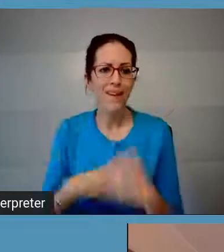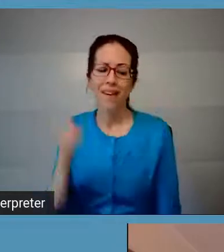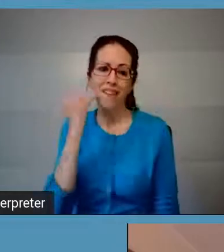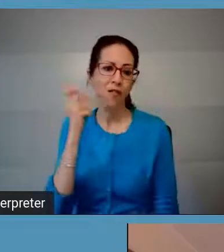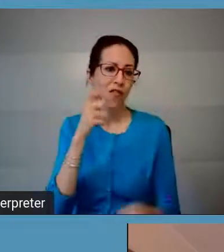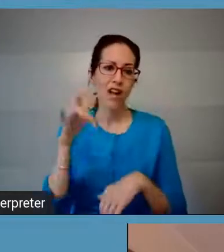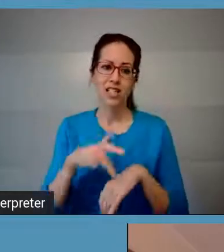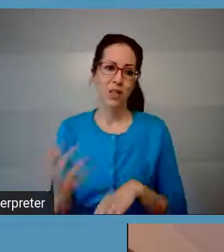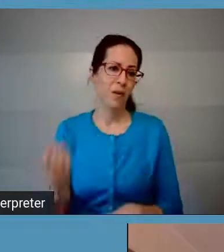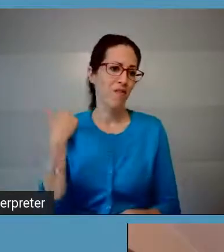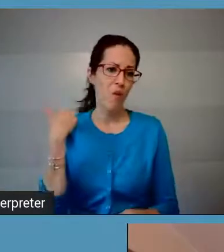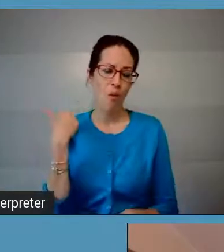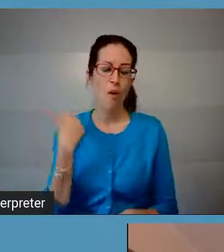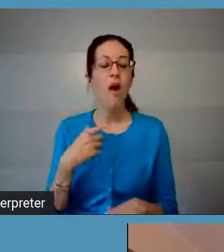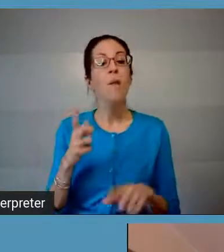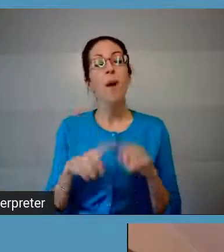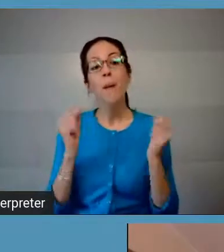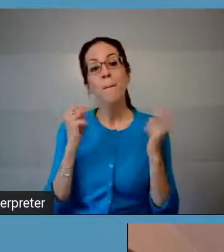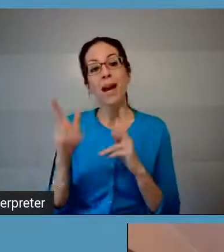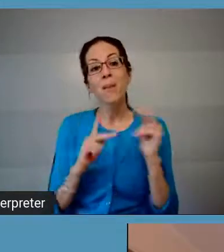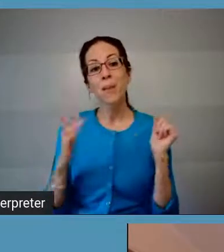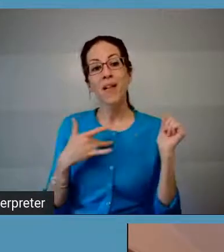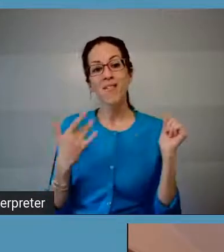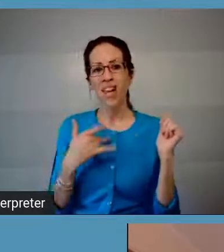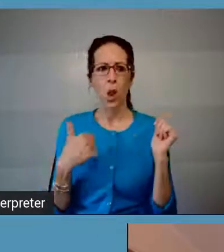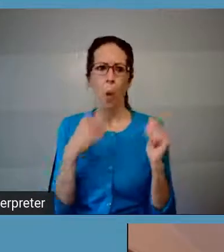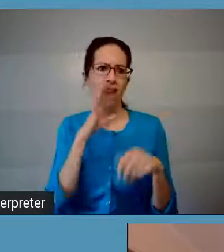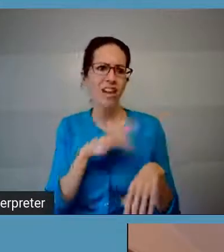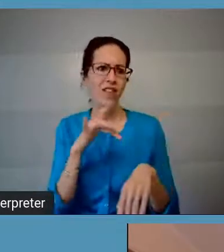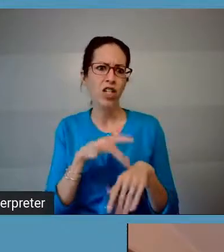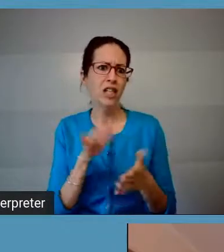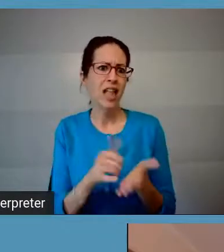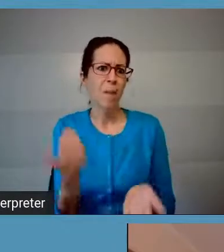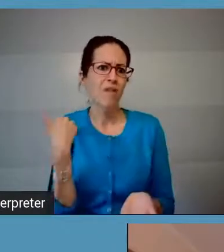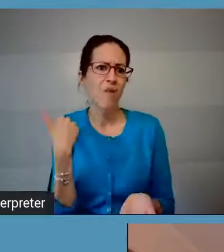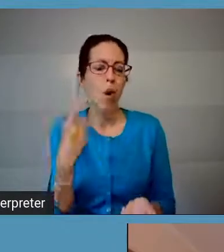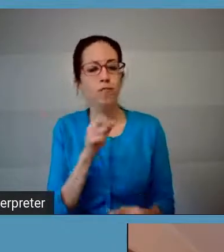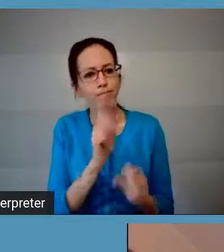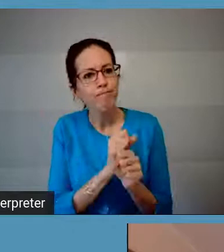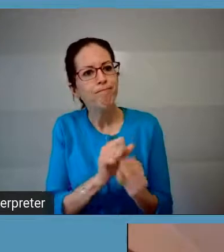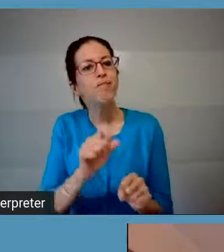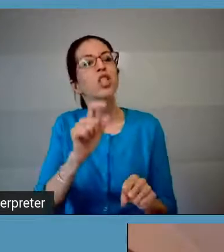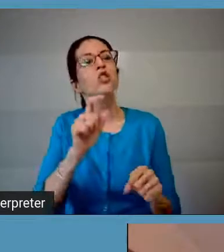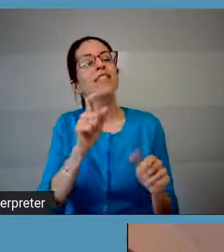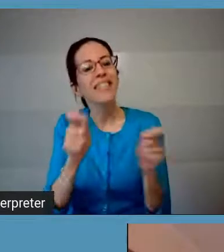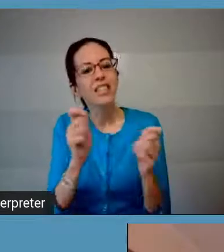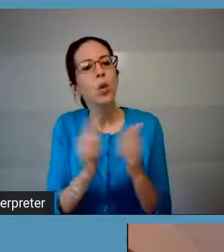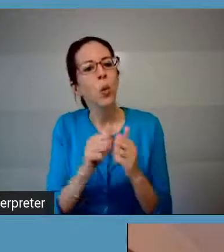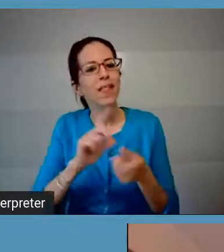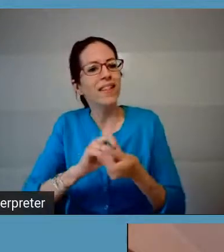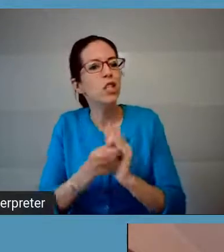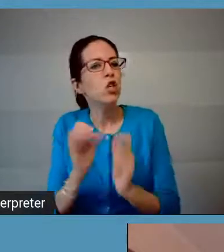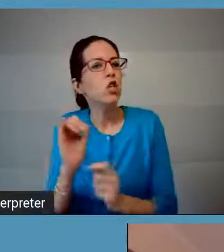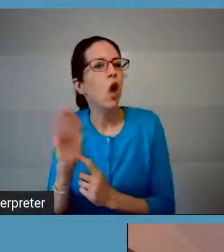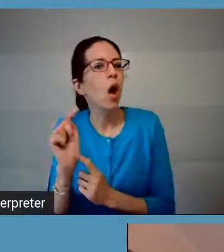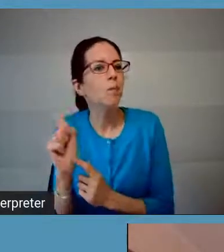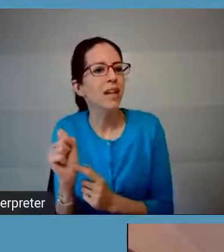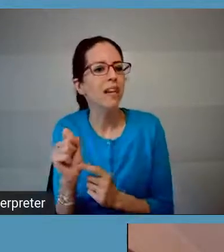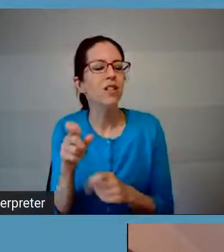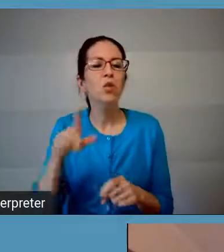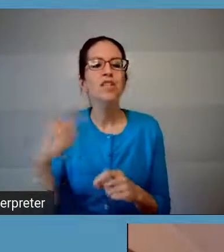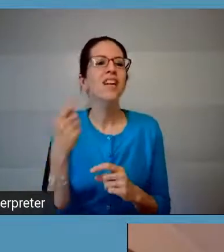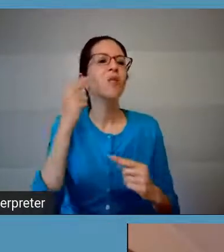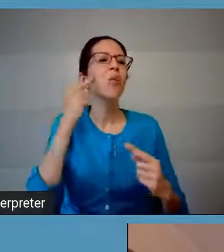think of themselves as never having done them before have really dealt with digital objects in other contexts and just need to think it